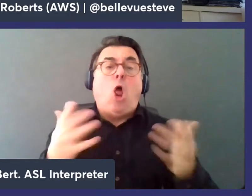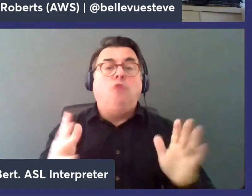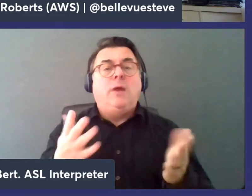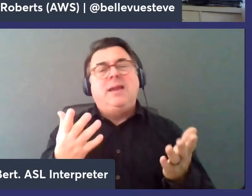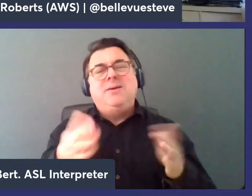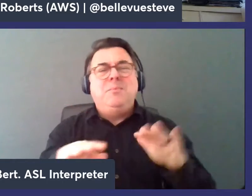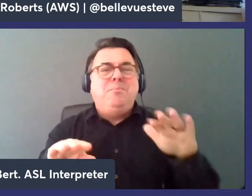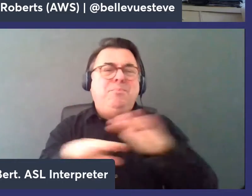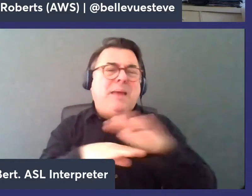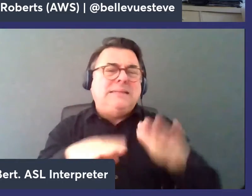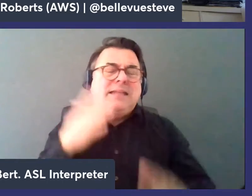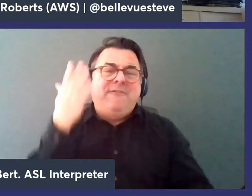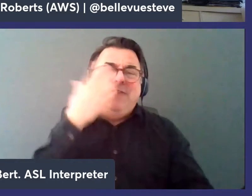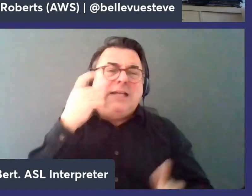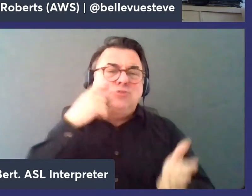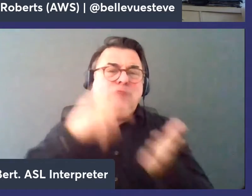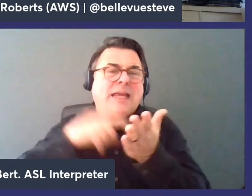basic,